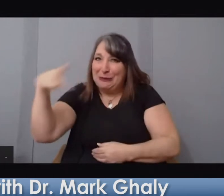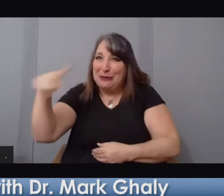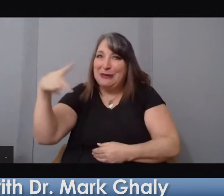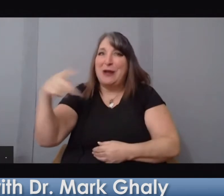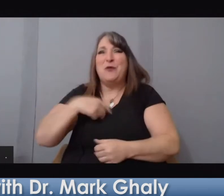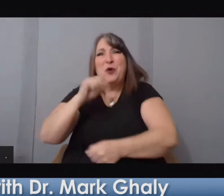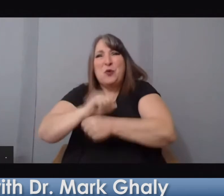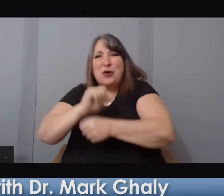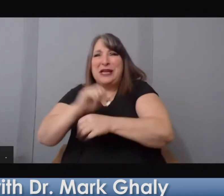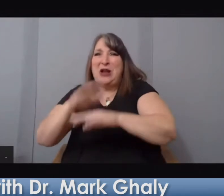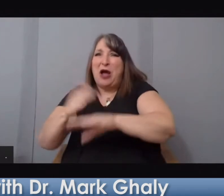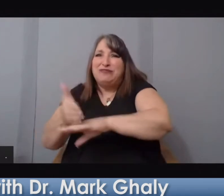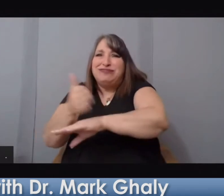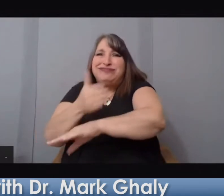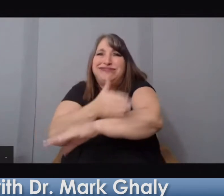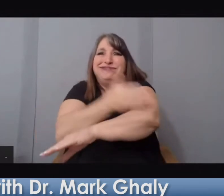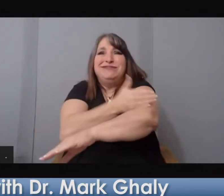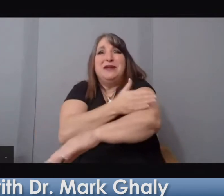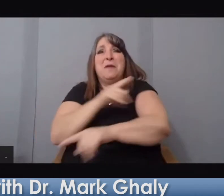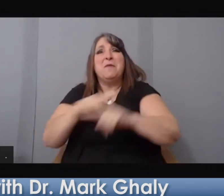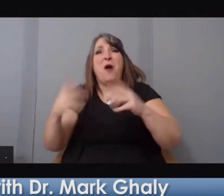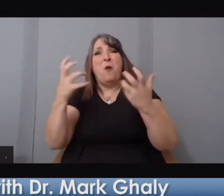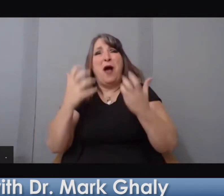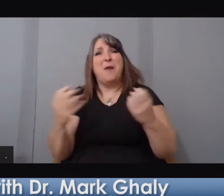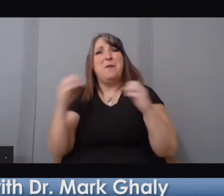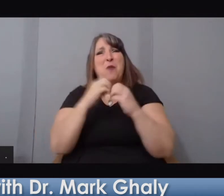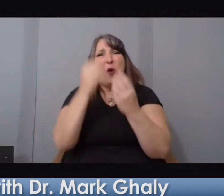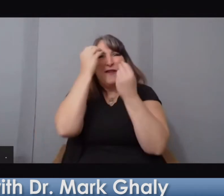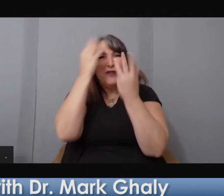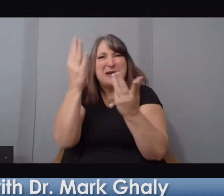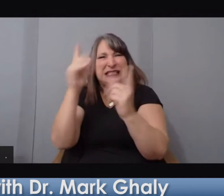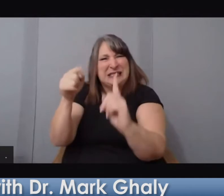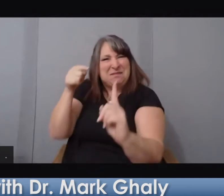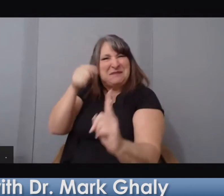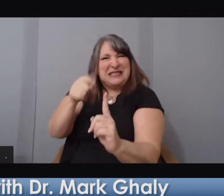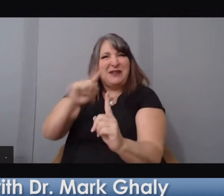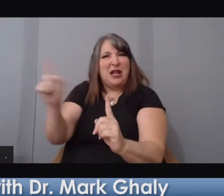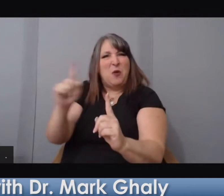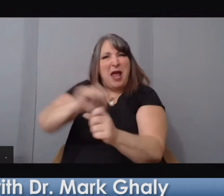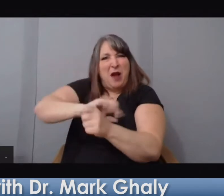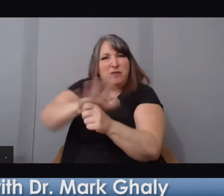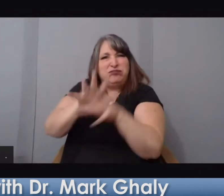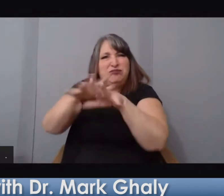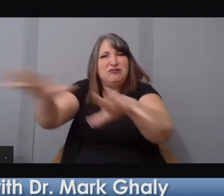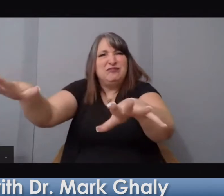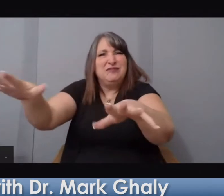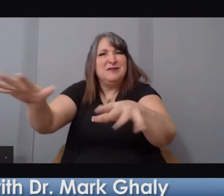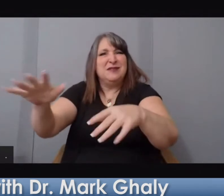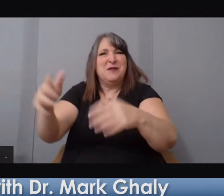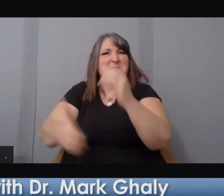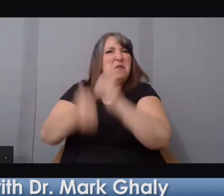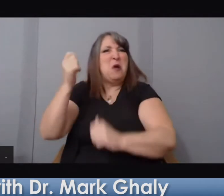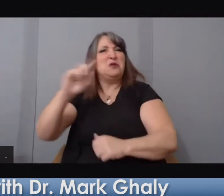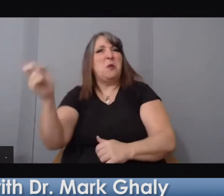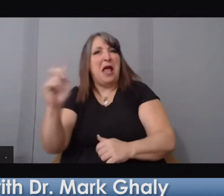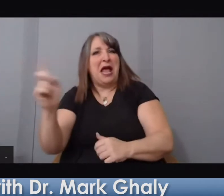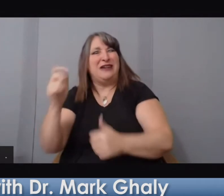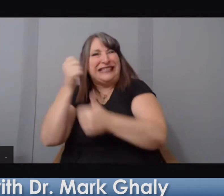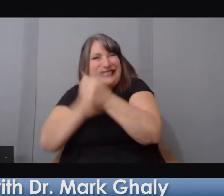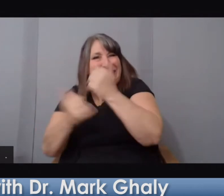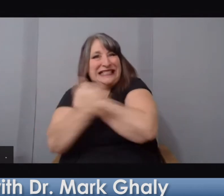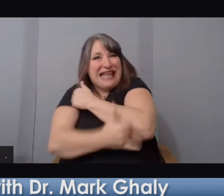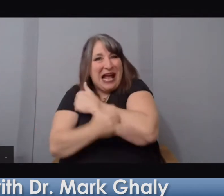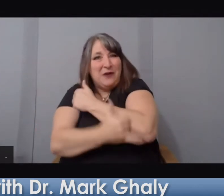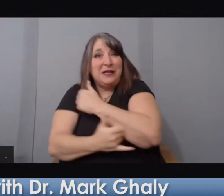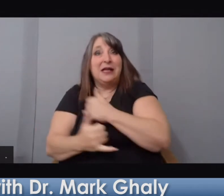better information about where spread is occurring in each county. We also know more than we